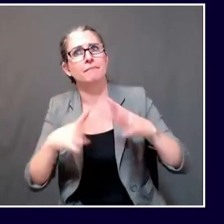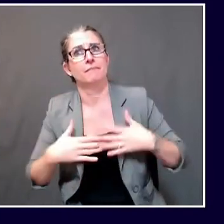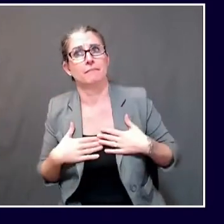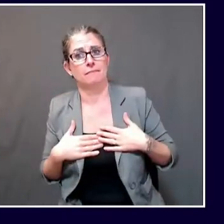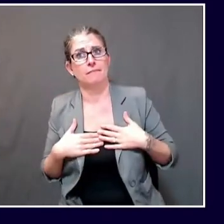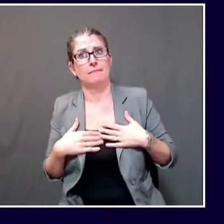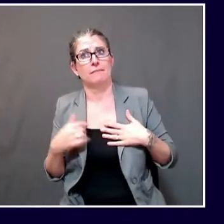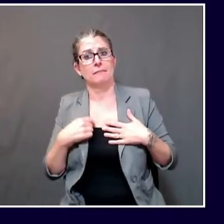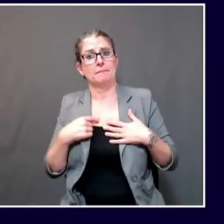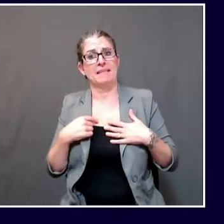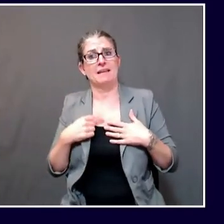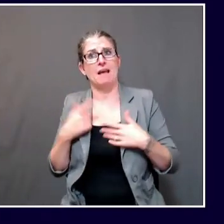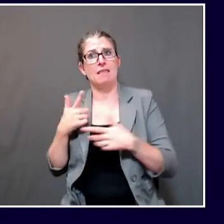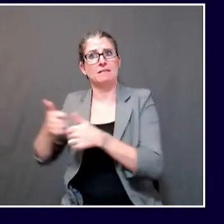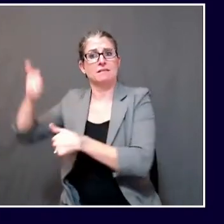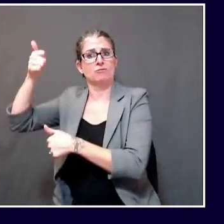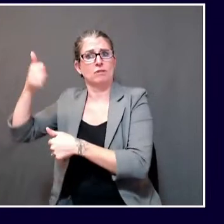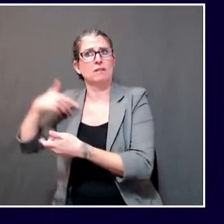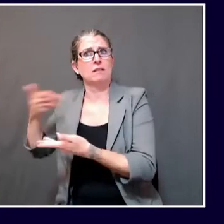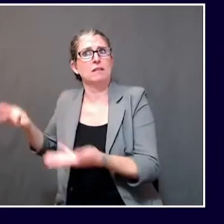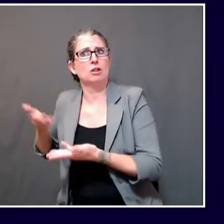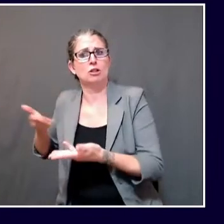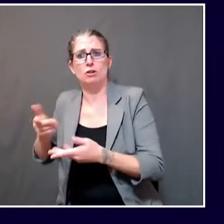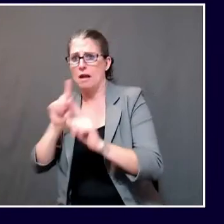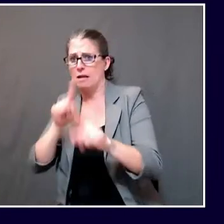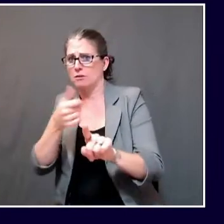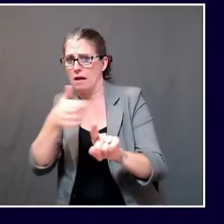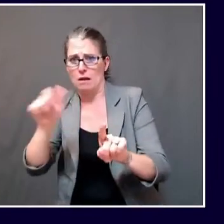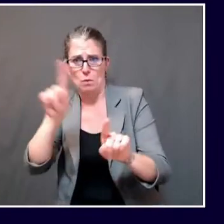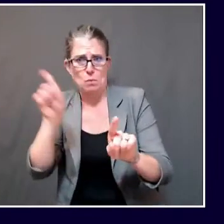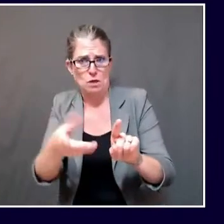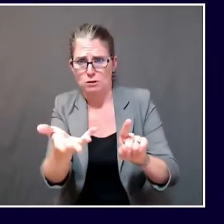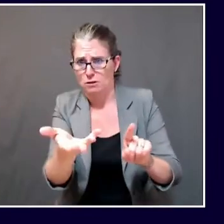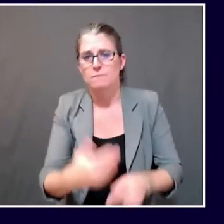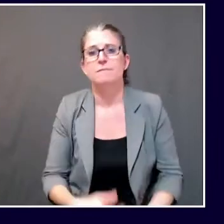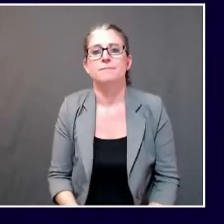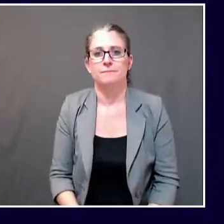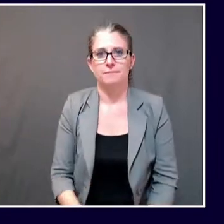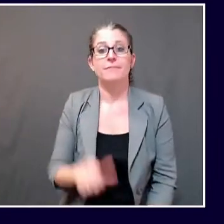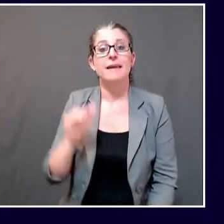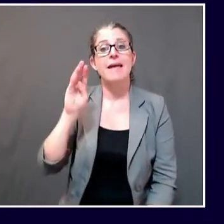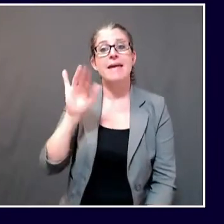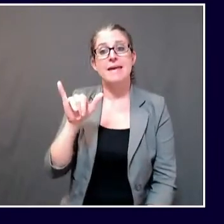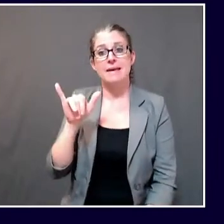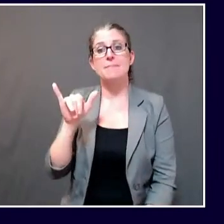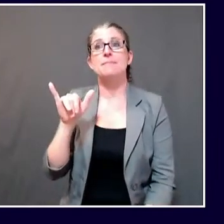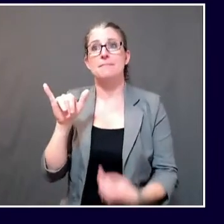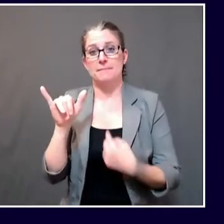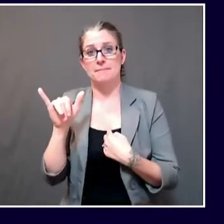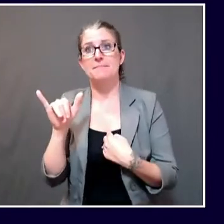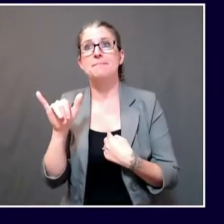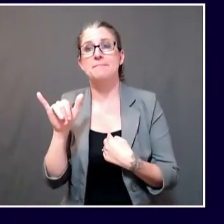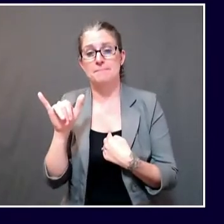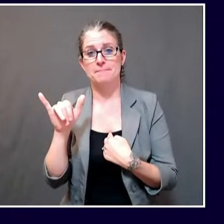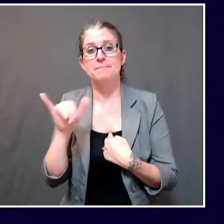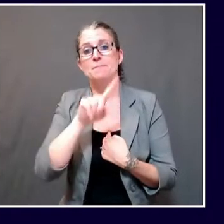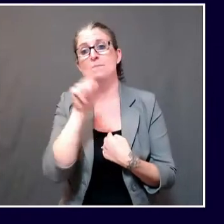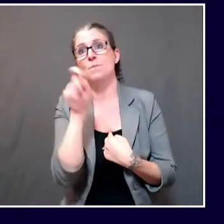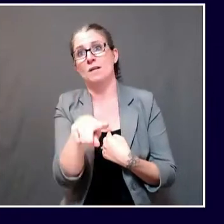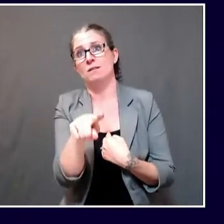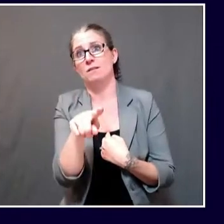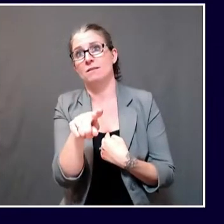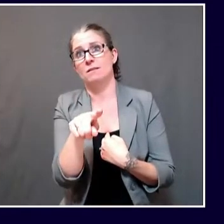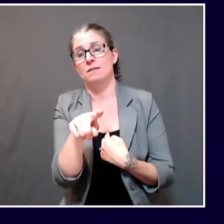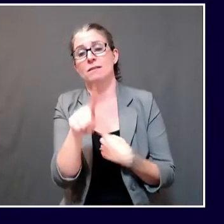related. Great, thank you. Secretary Dunlap, starting with you, what are you doing to plan for any possible disruption from people claiming